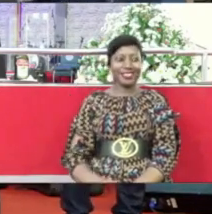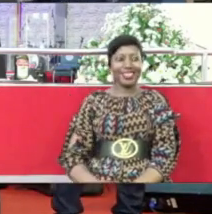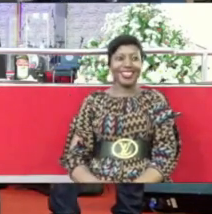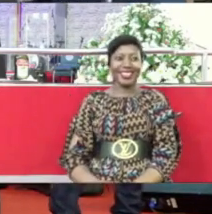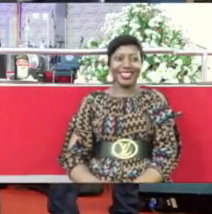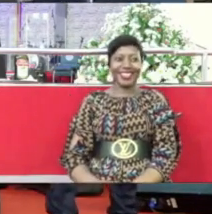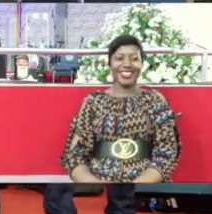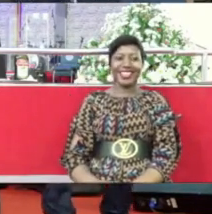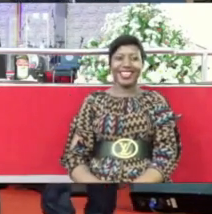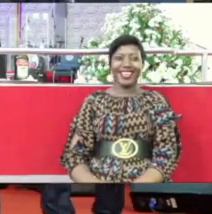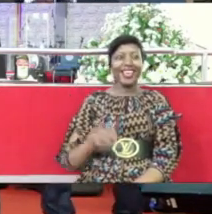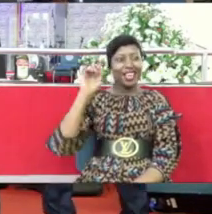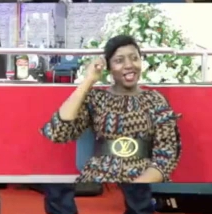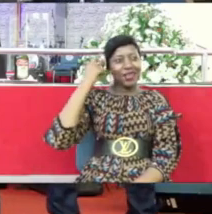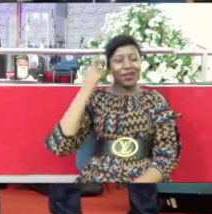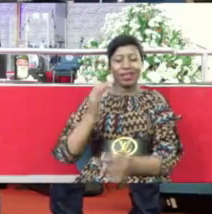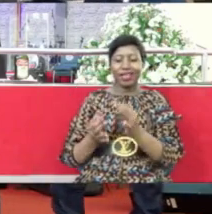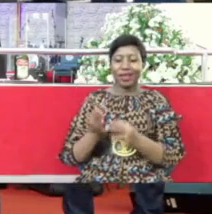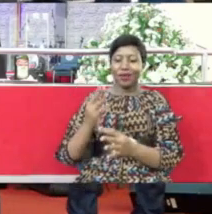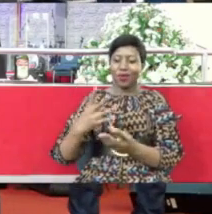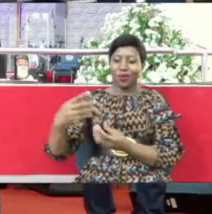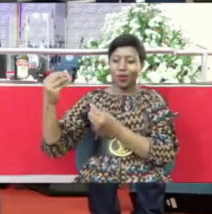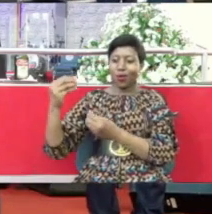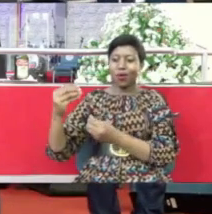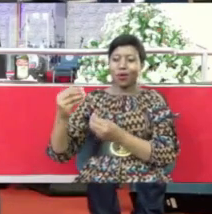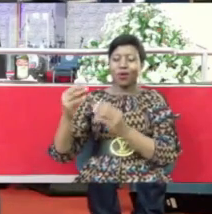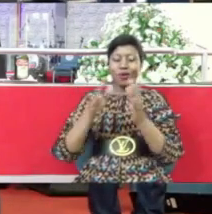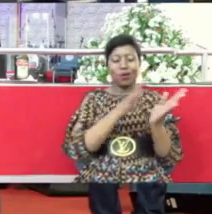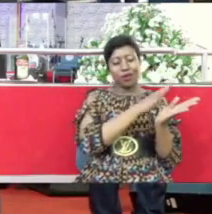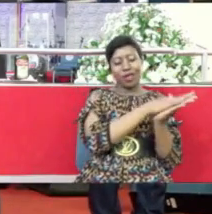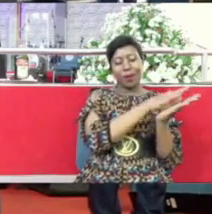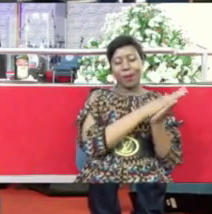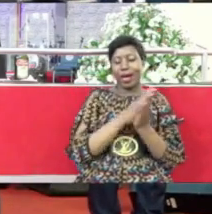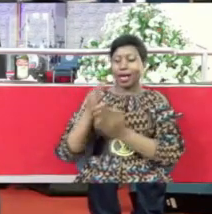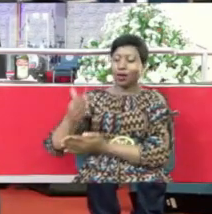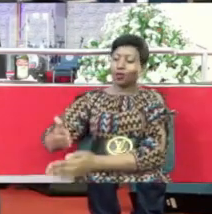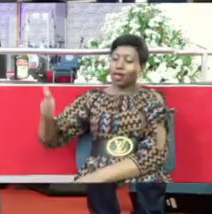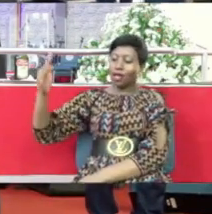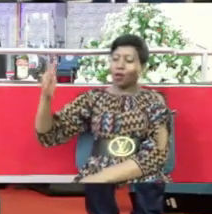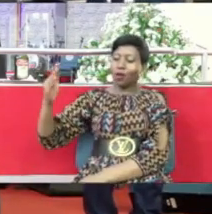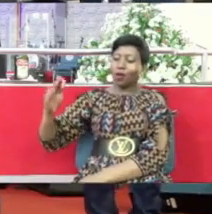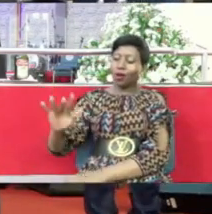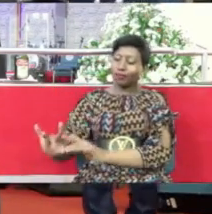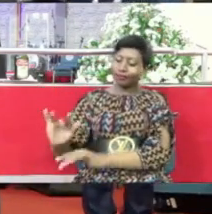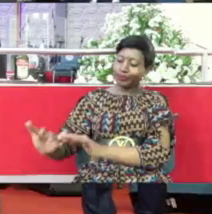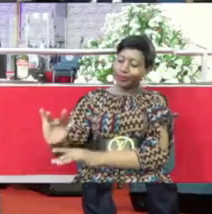unangoa pesa kwa ATM kwa ukuta. You get money from an ATM. You tell my children, sina pesa, wanaenda kwa